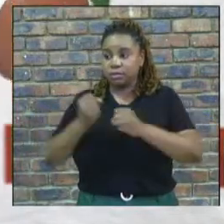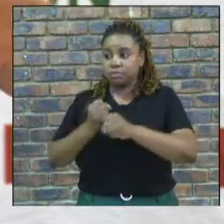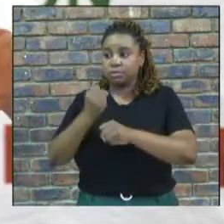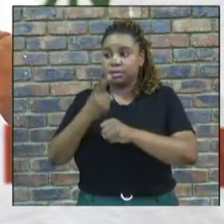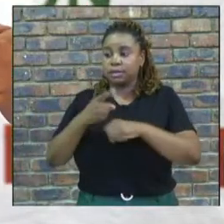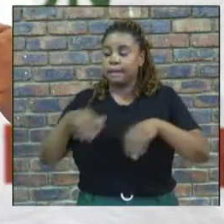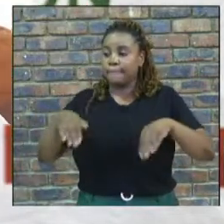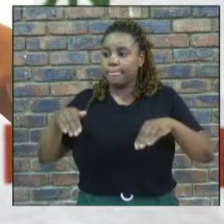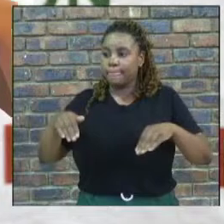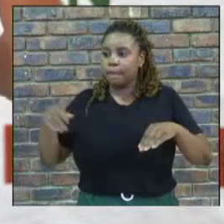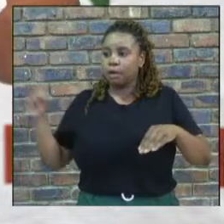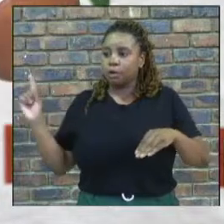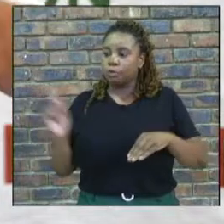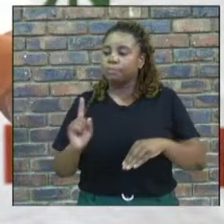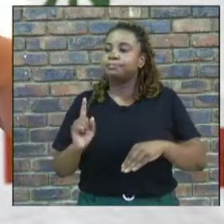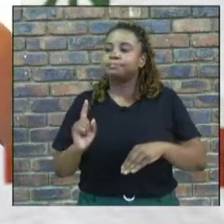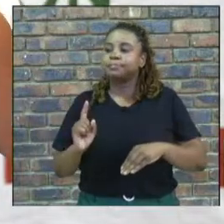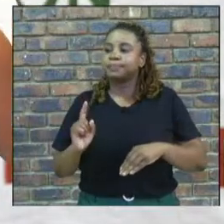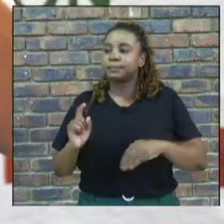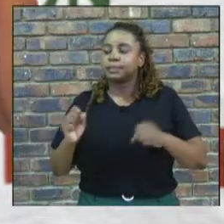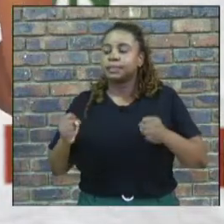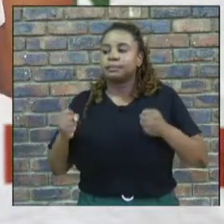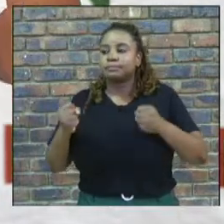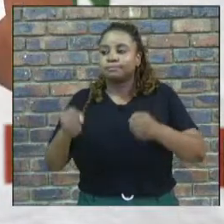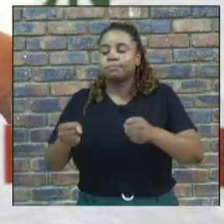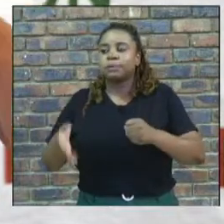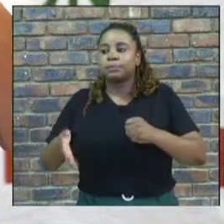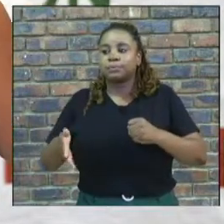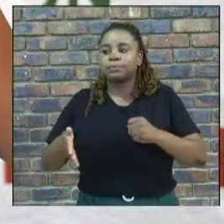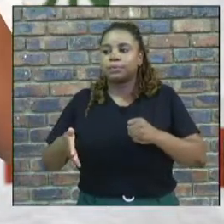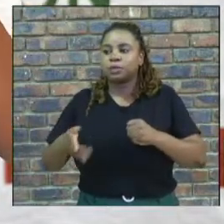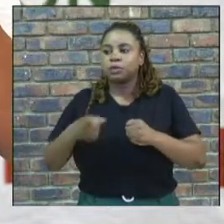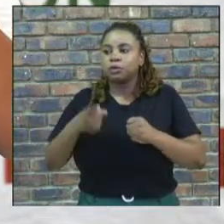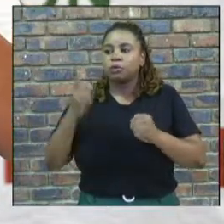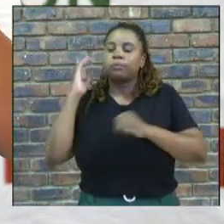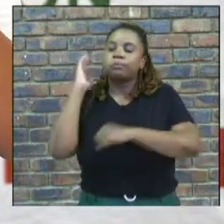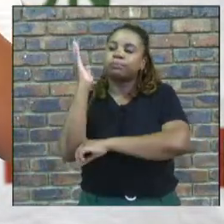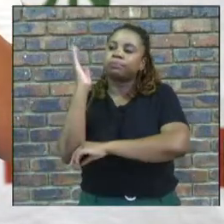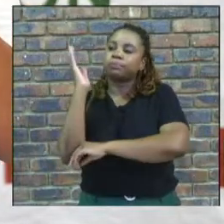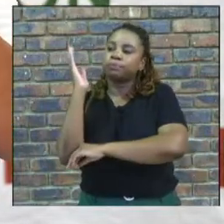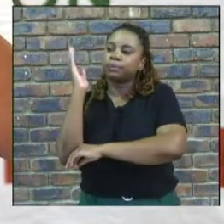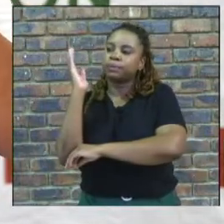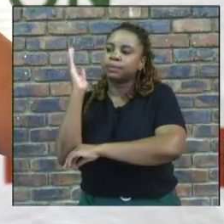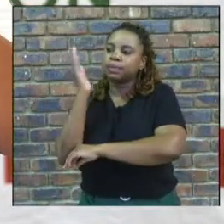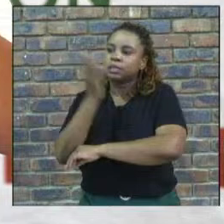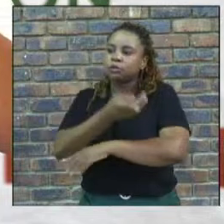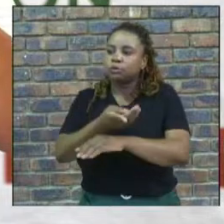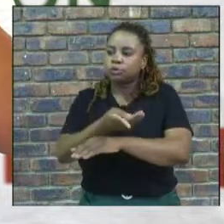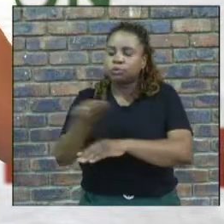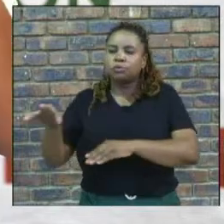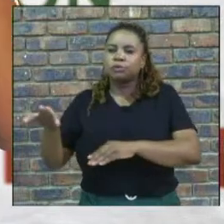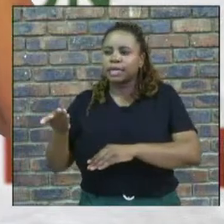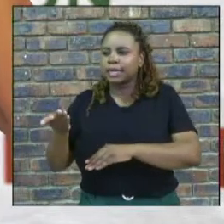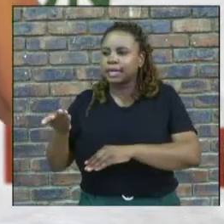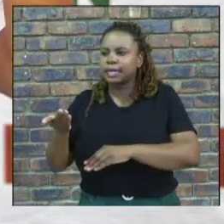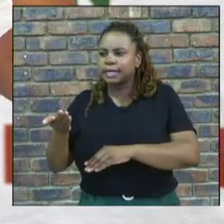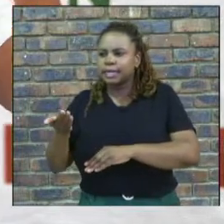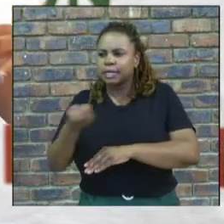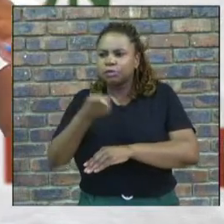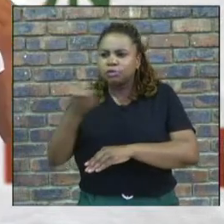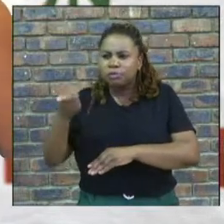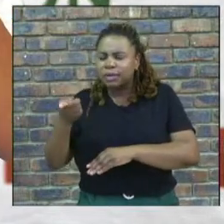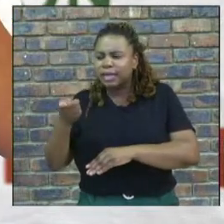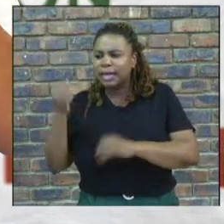hore lona le e bona yang. What are your comments? What are you suggesting? Are you approving